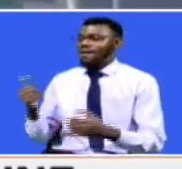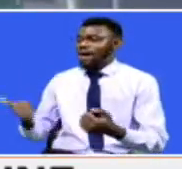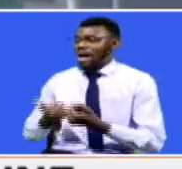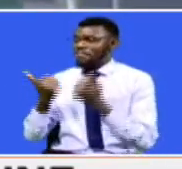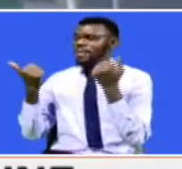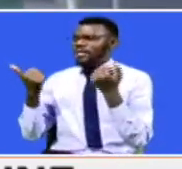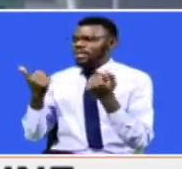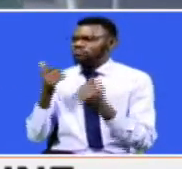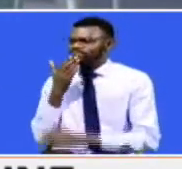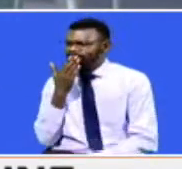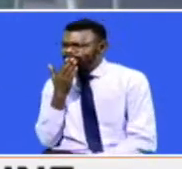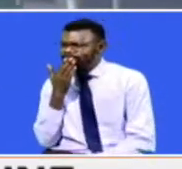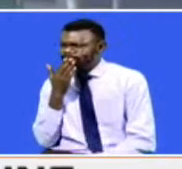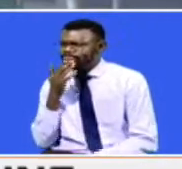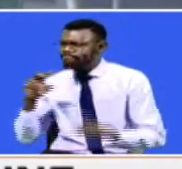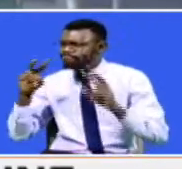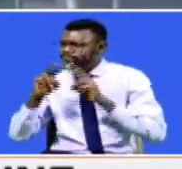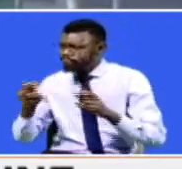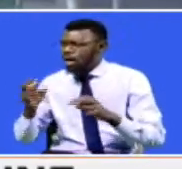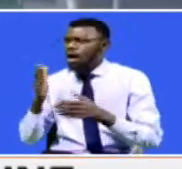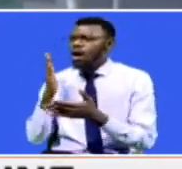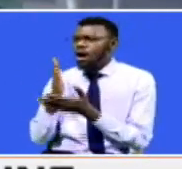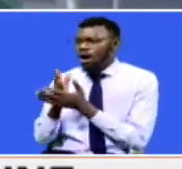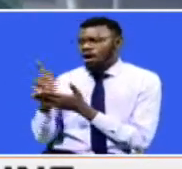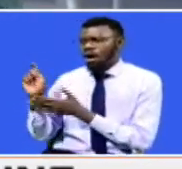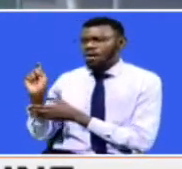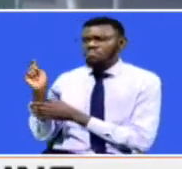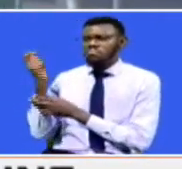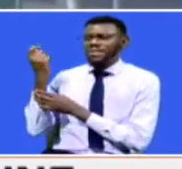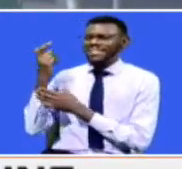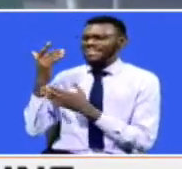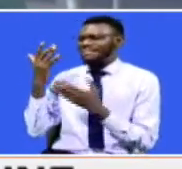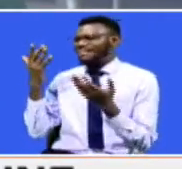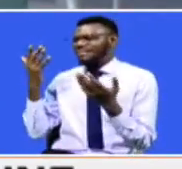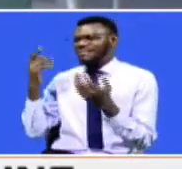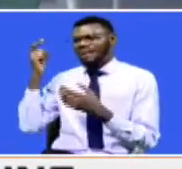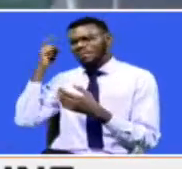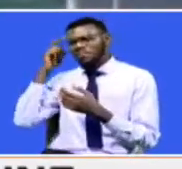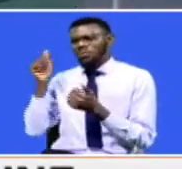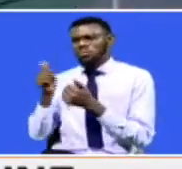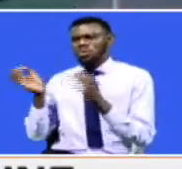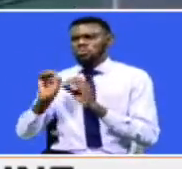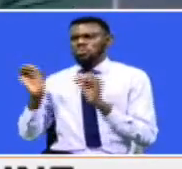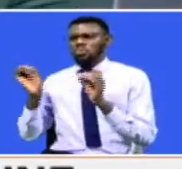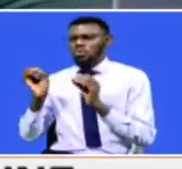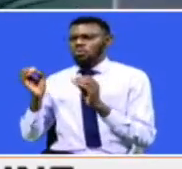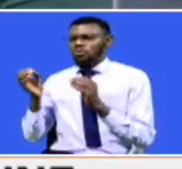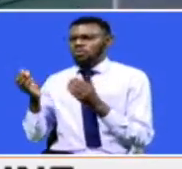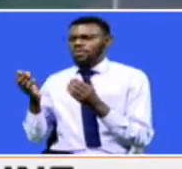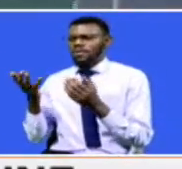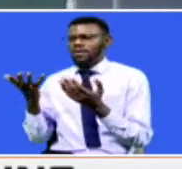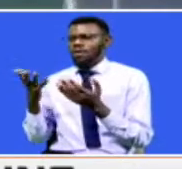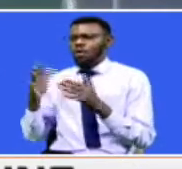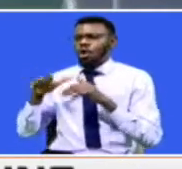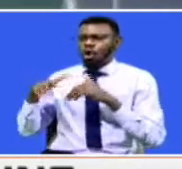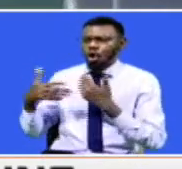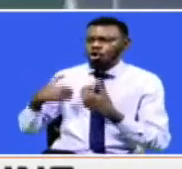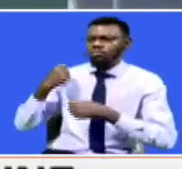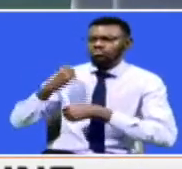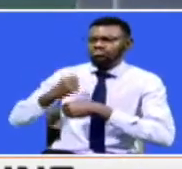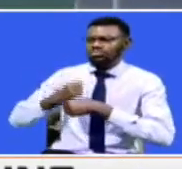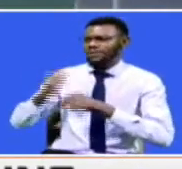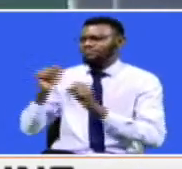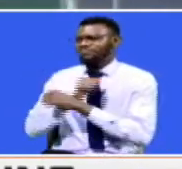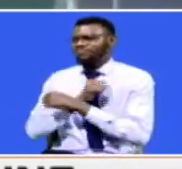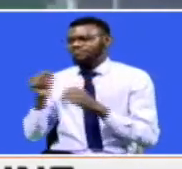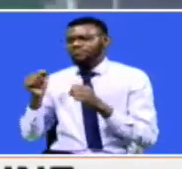they find that the sitting president is incapacitated, then they will bring it back to the CJ. And you notice that that particular report,